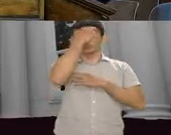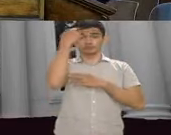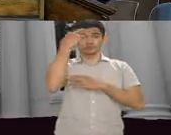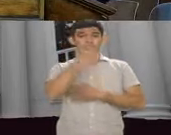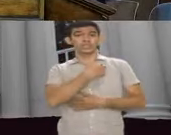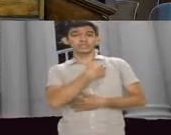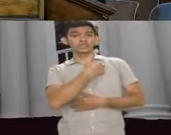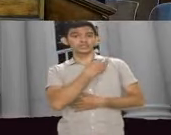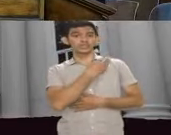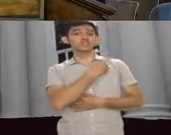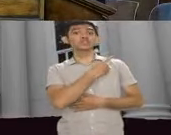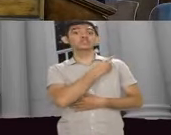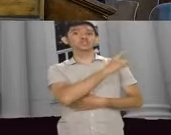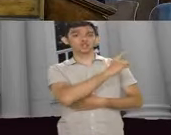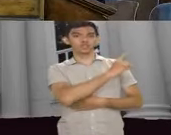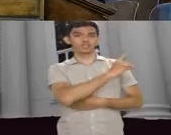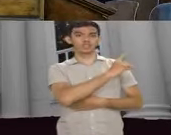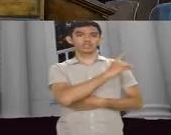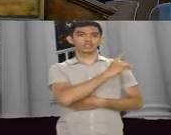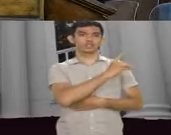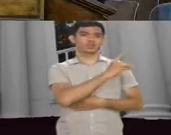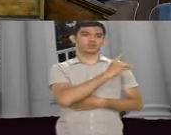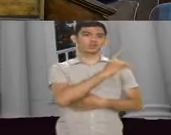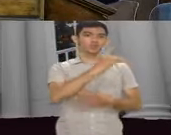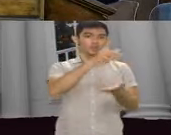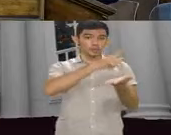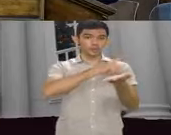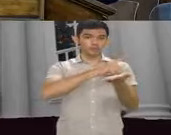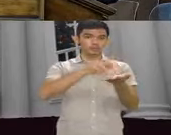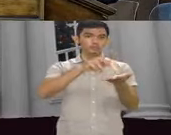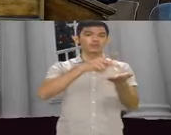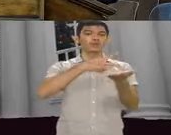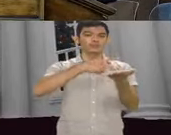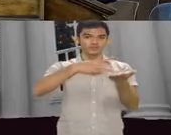Catholic doctrine of the perpetual virginity of Mary.